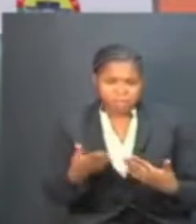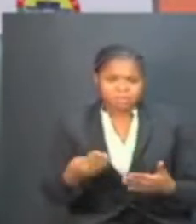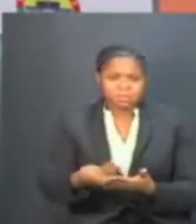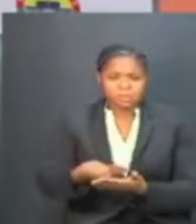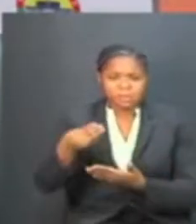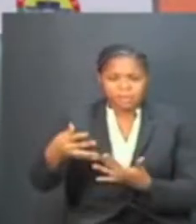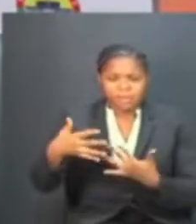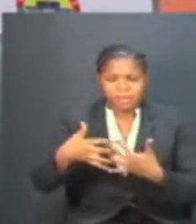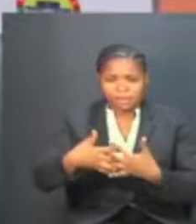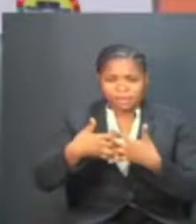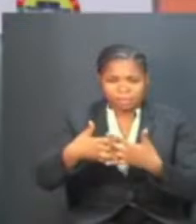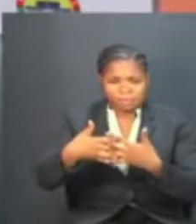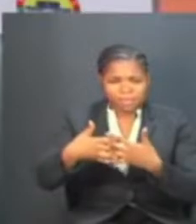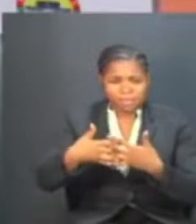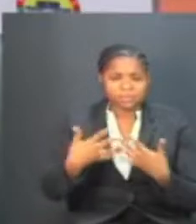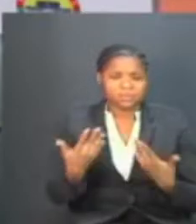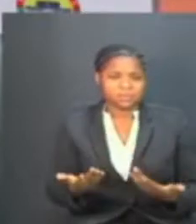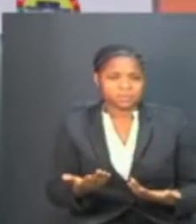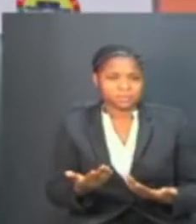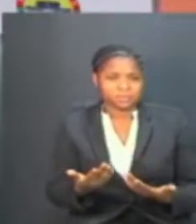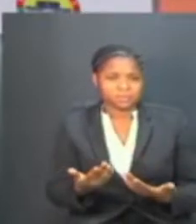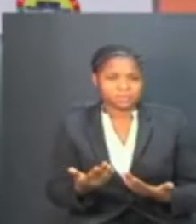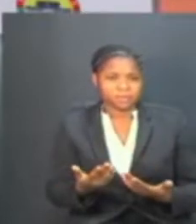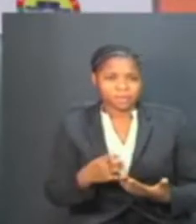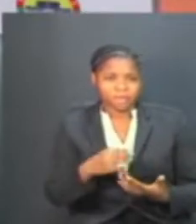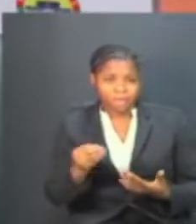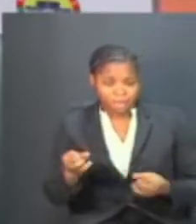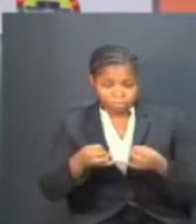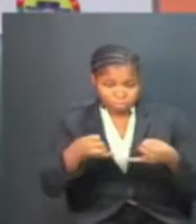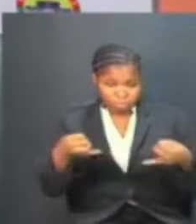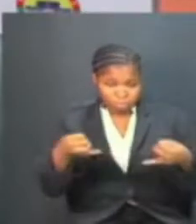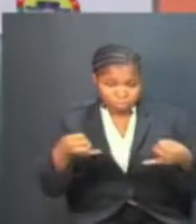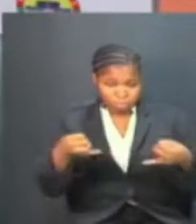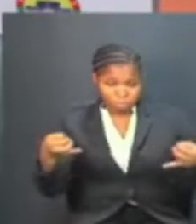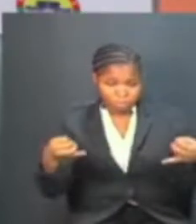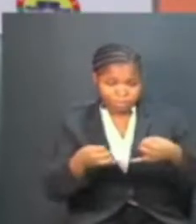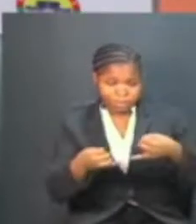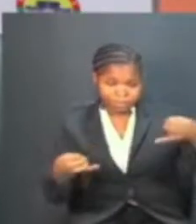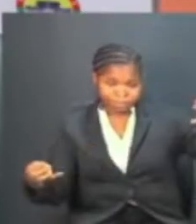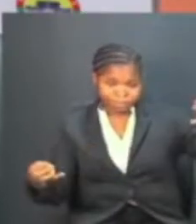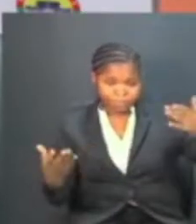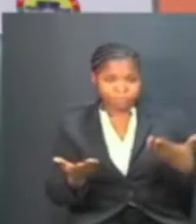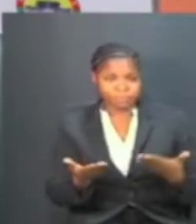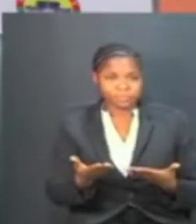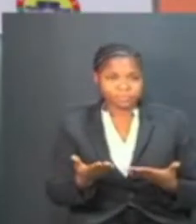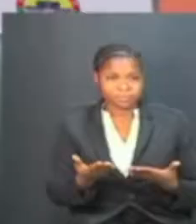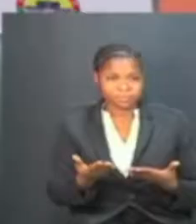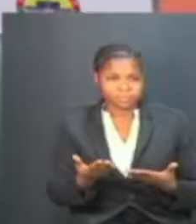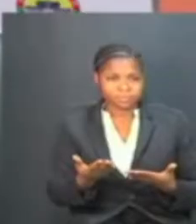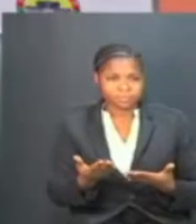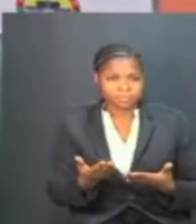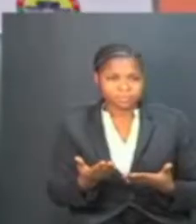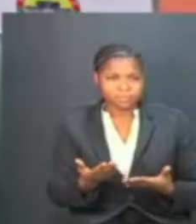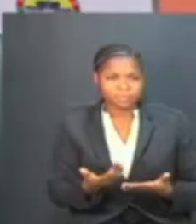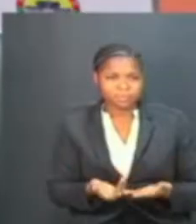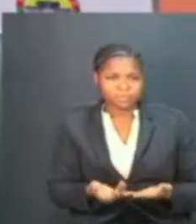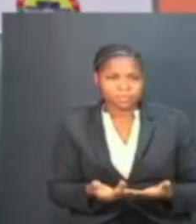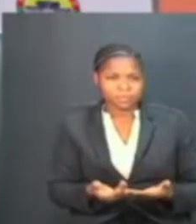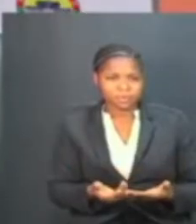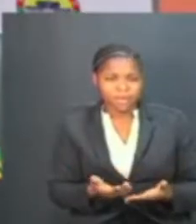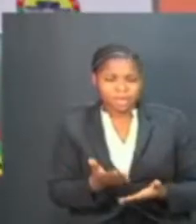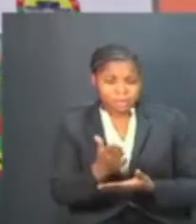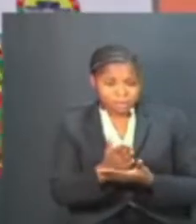use these days, and also to buy the thread. Some of them can hire the sichel, but they do not have